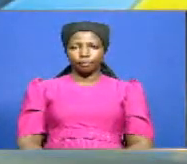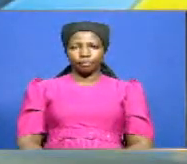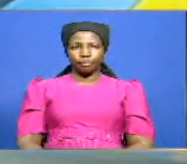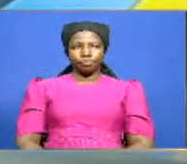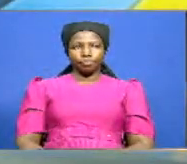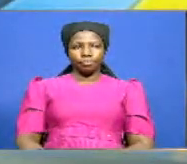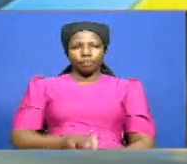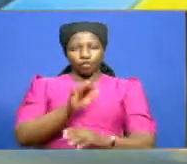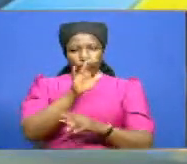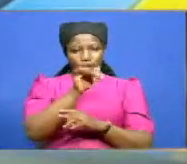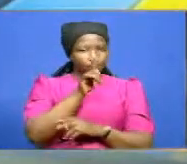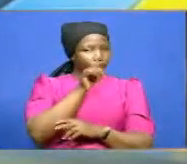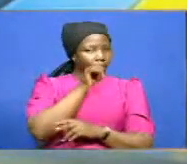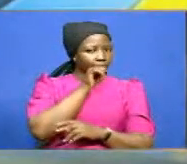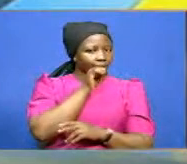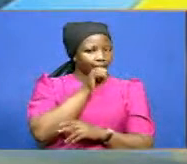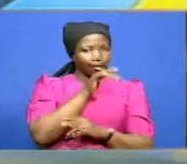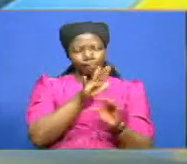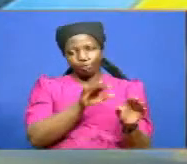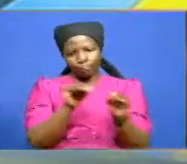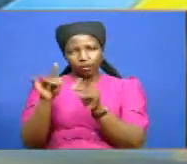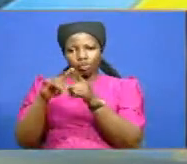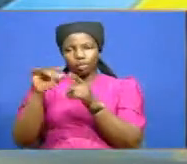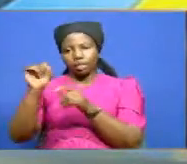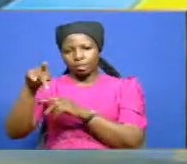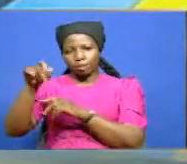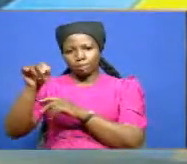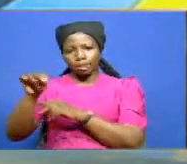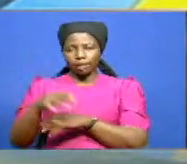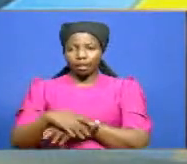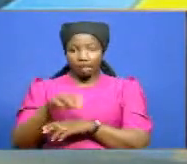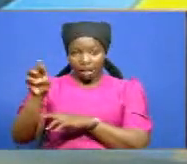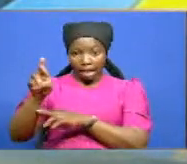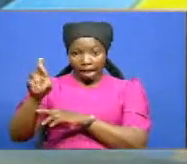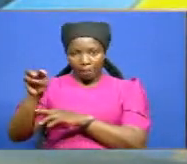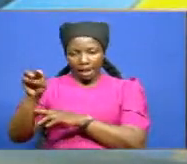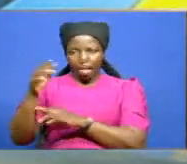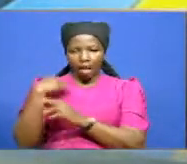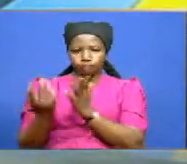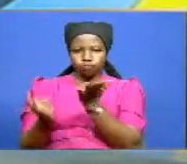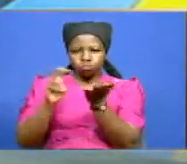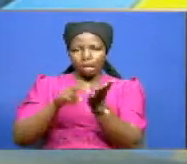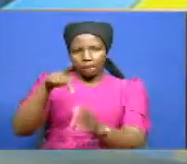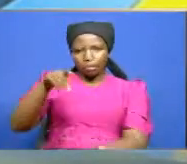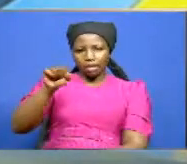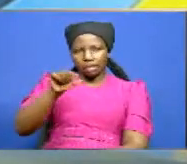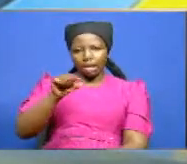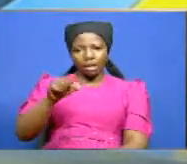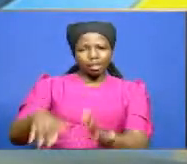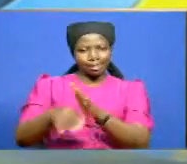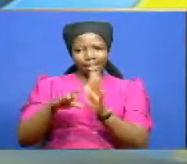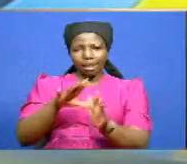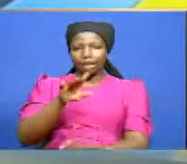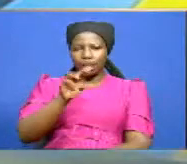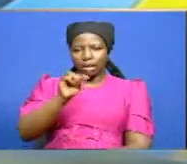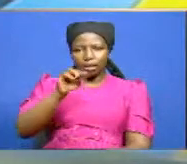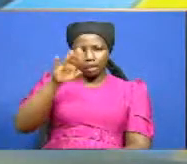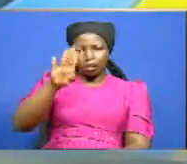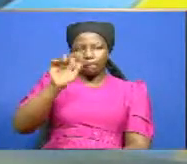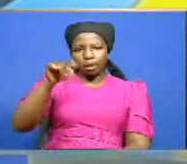From England to Spain, where Real Madrid are confident of signing PSG striker Kylian Mbappe, despite interest